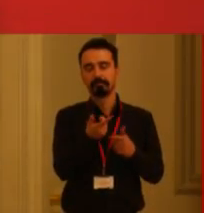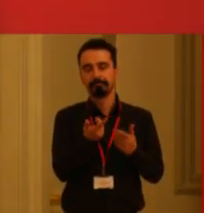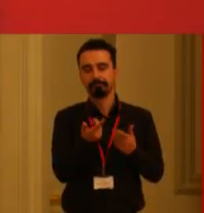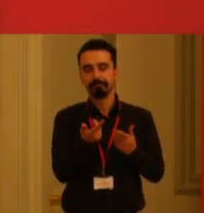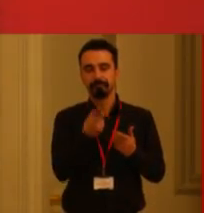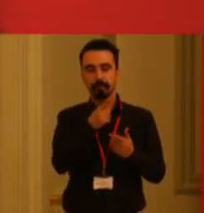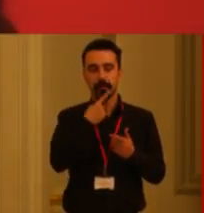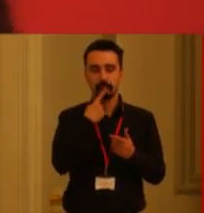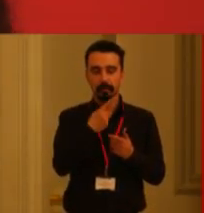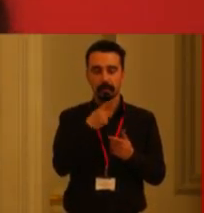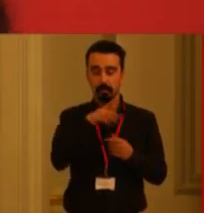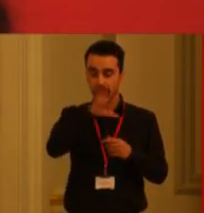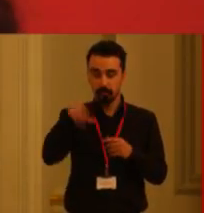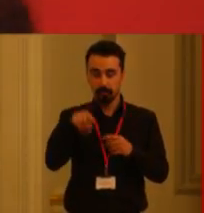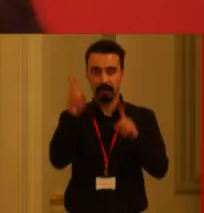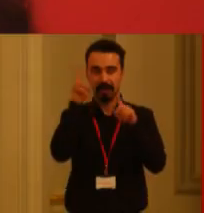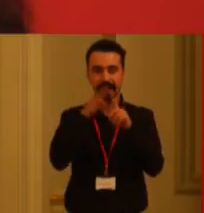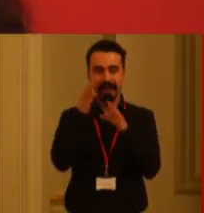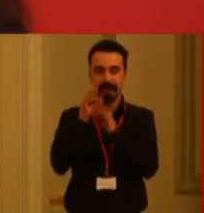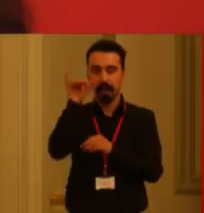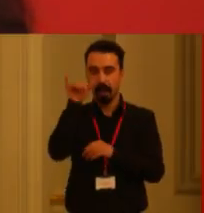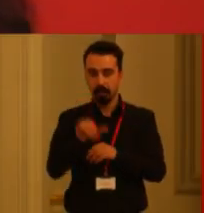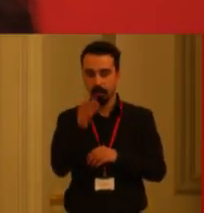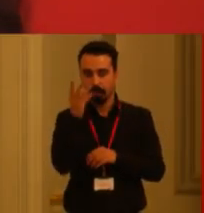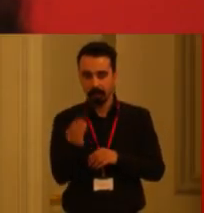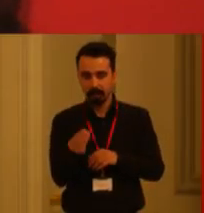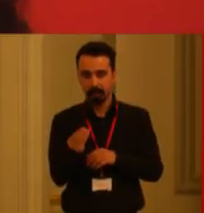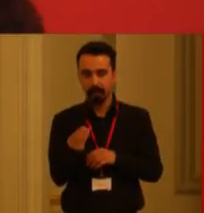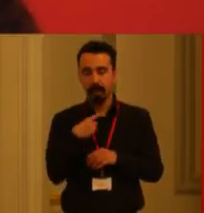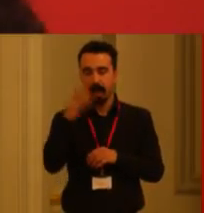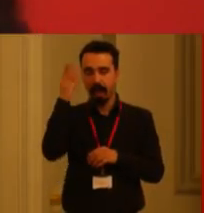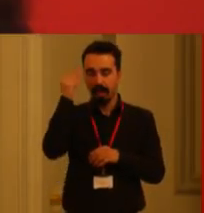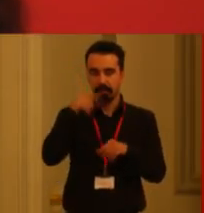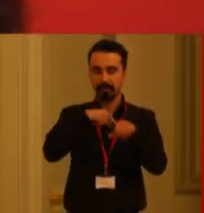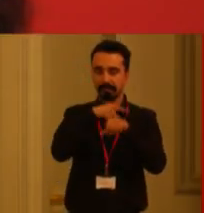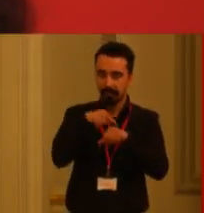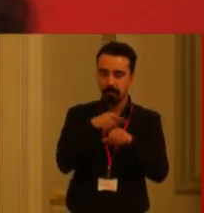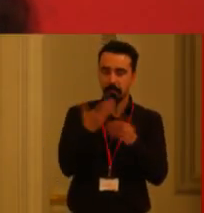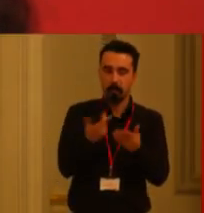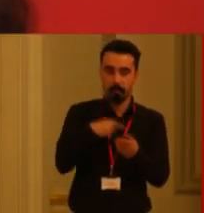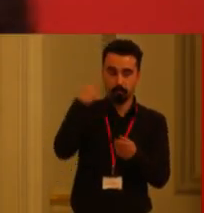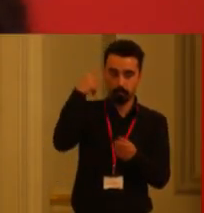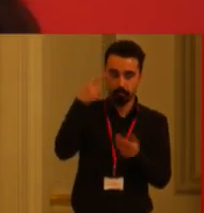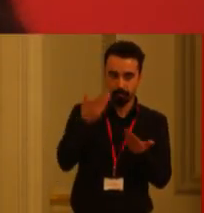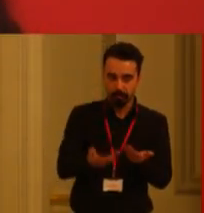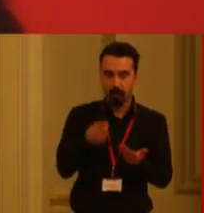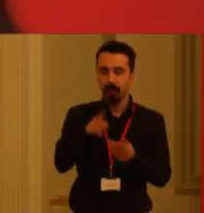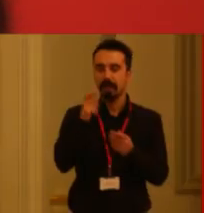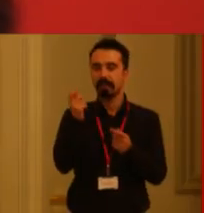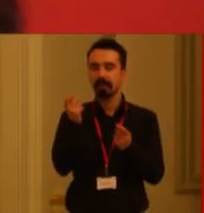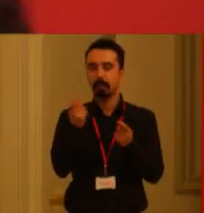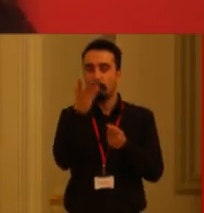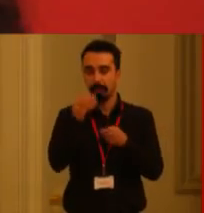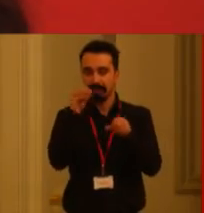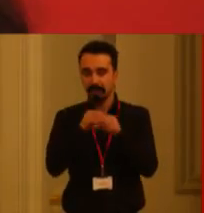expression mechanisms and spaces of expression. This is a human right. Participation is a human right. If we perceive it